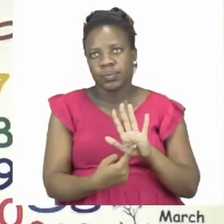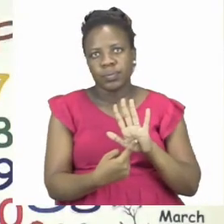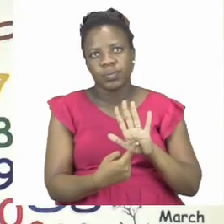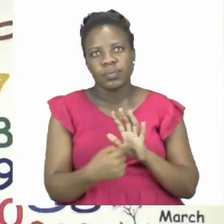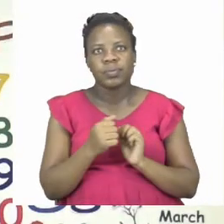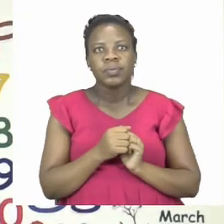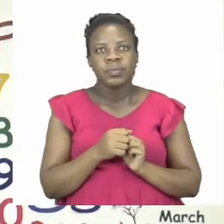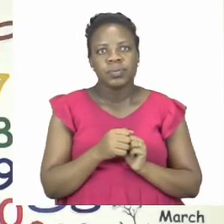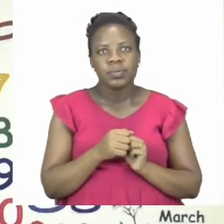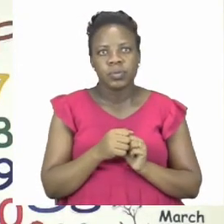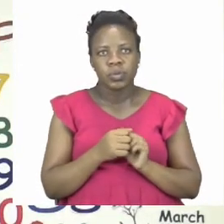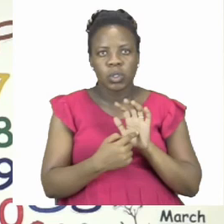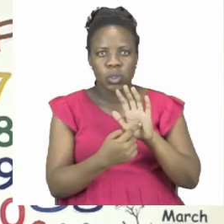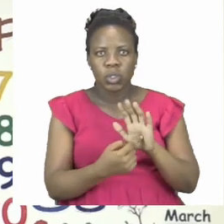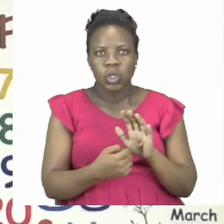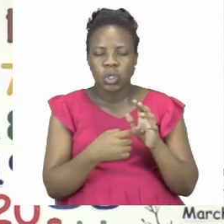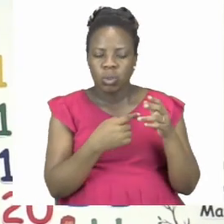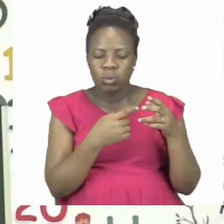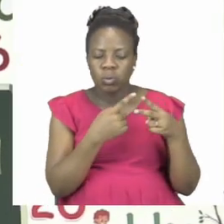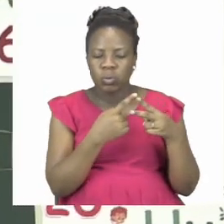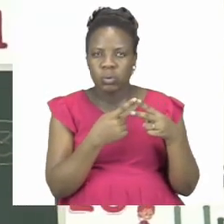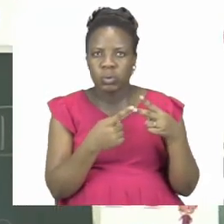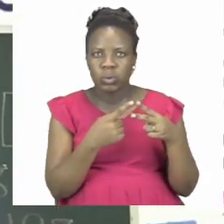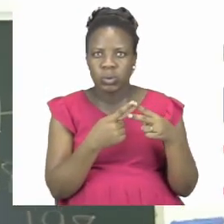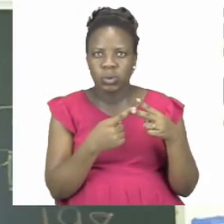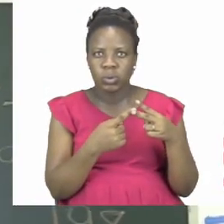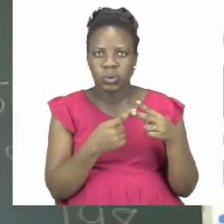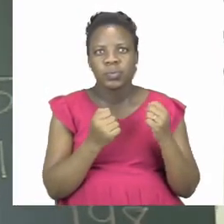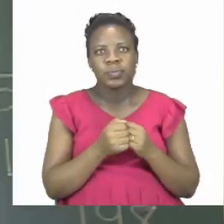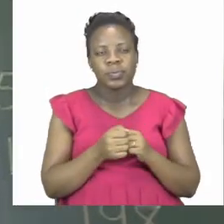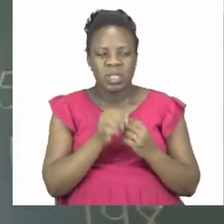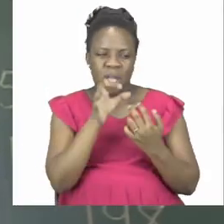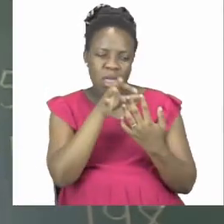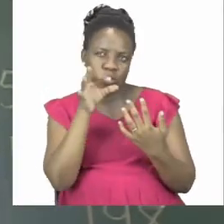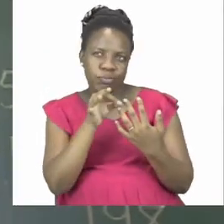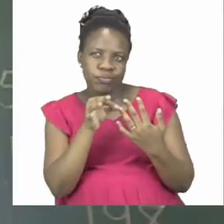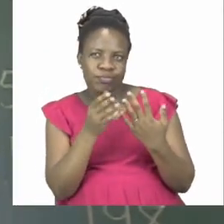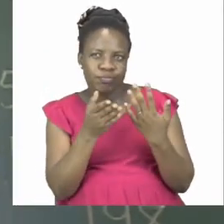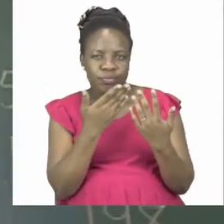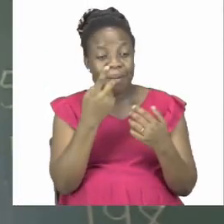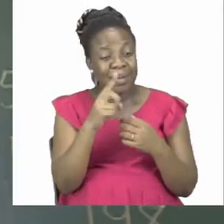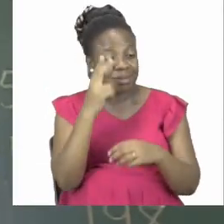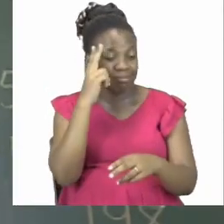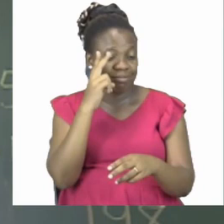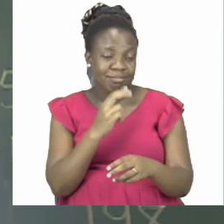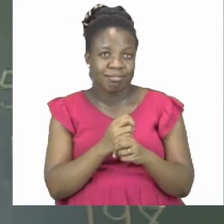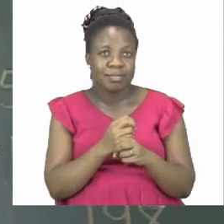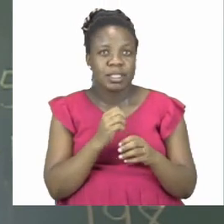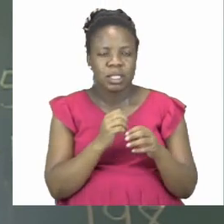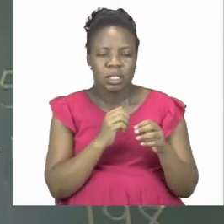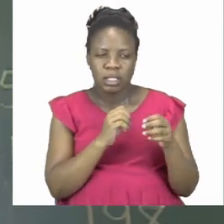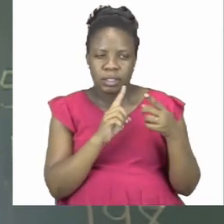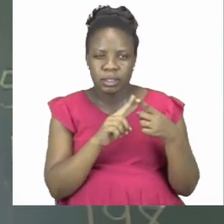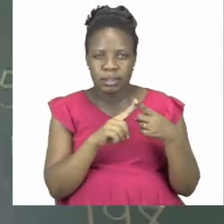for today are the simple ones, but they look hard. First one is our number 100.